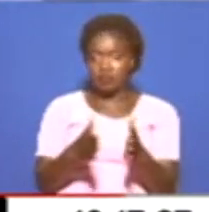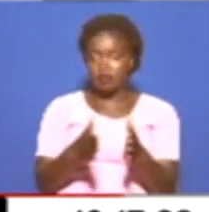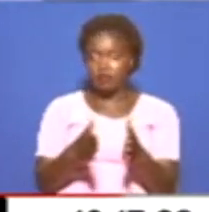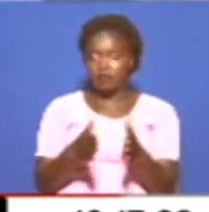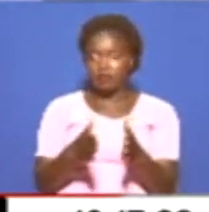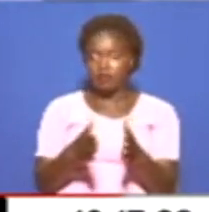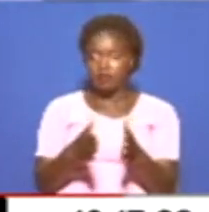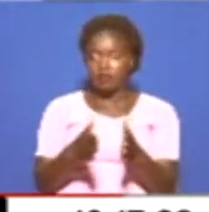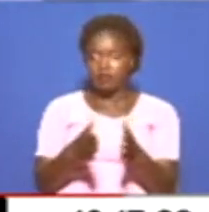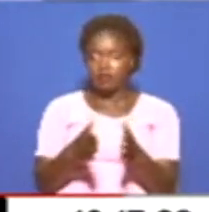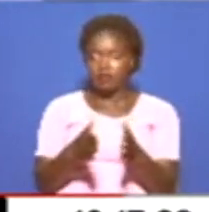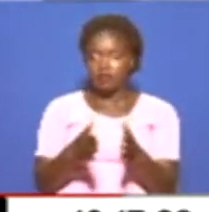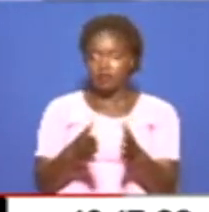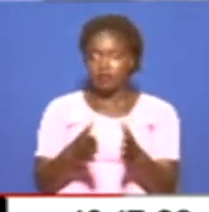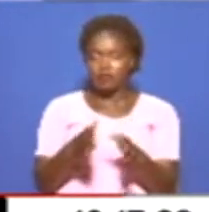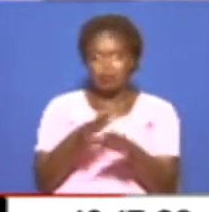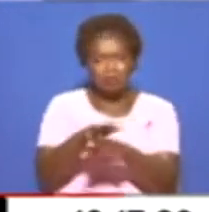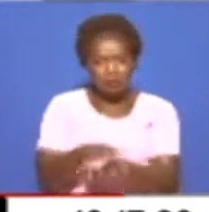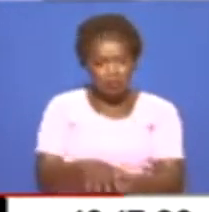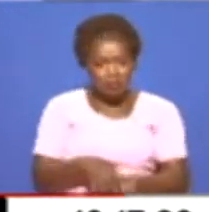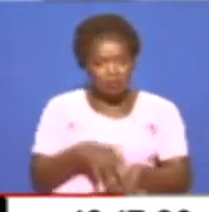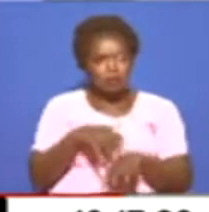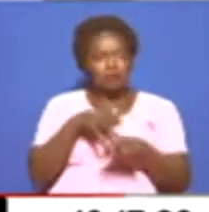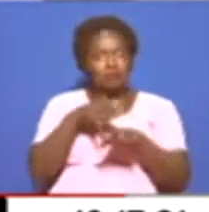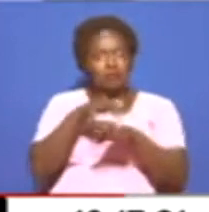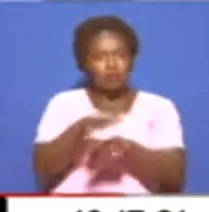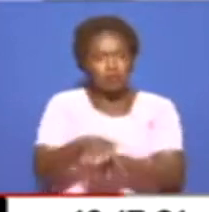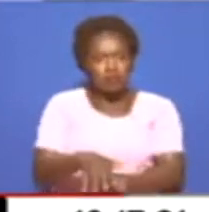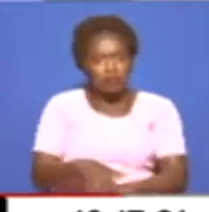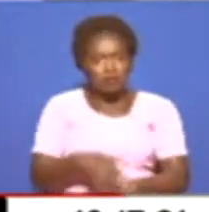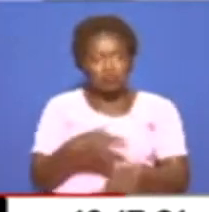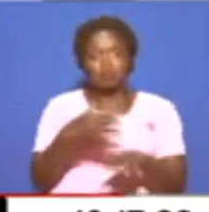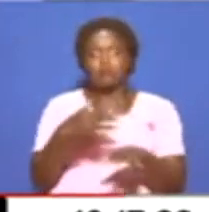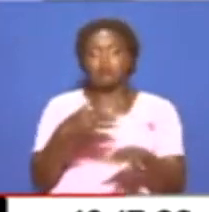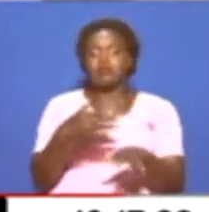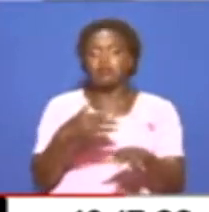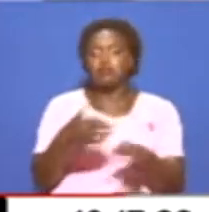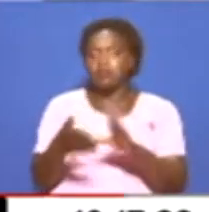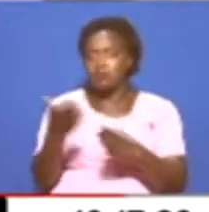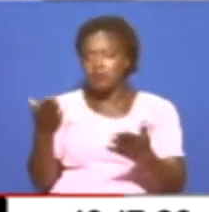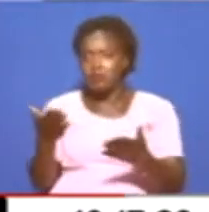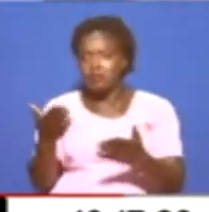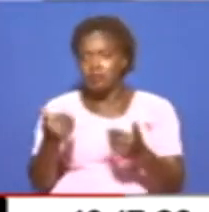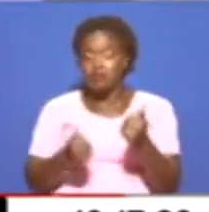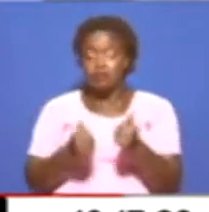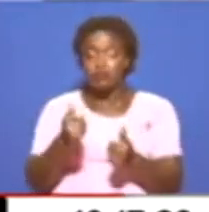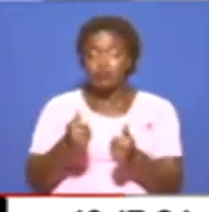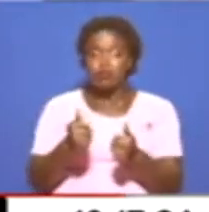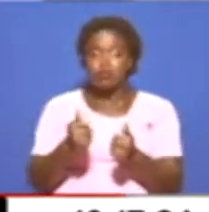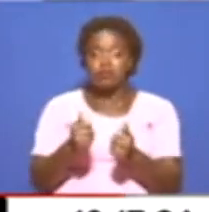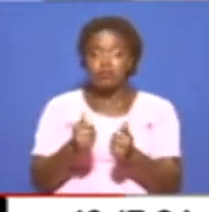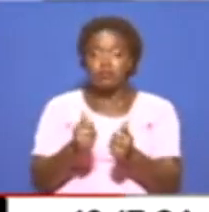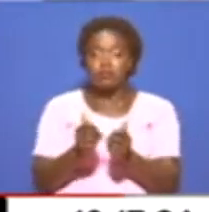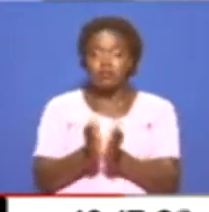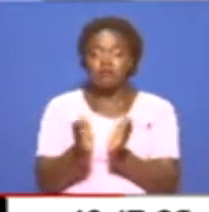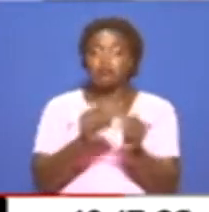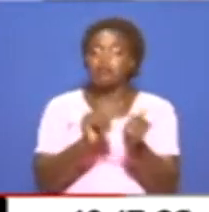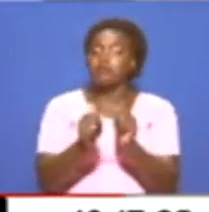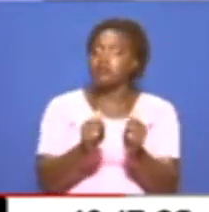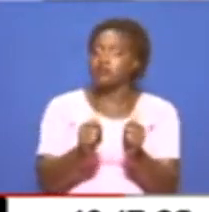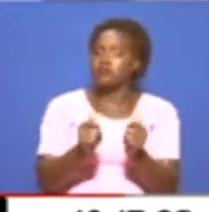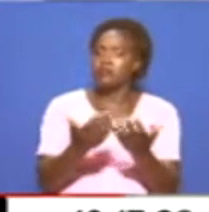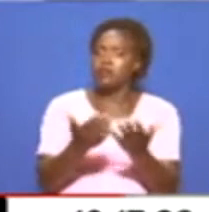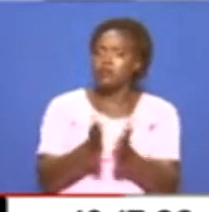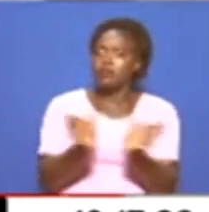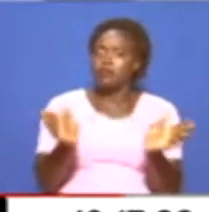the snail speed, mm-hmm. in which the office of the ombudsman has resolved to addressing this issue, which is it's a public issue.